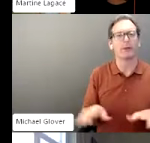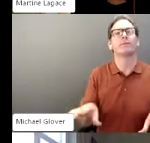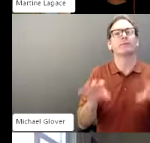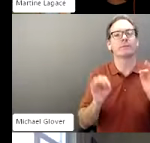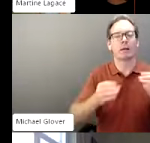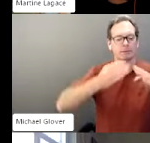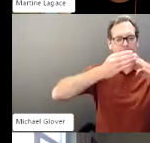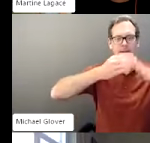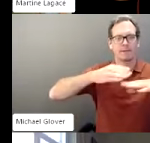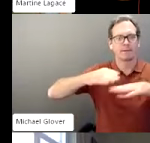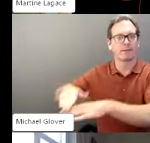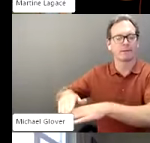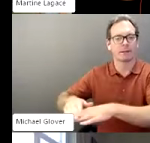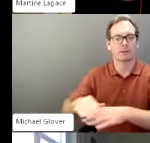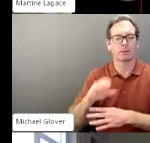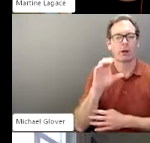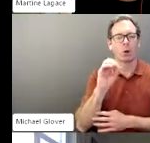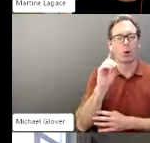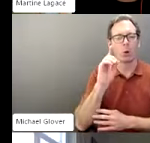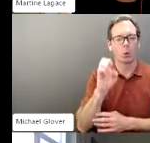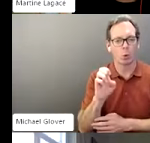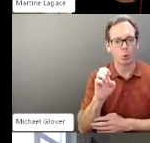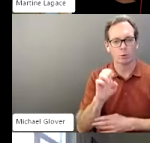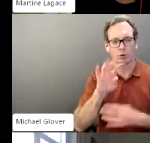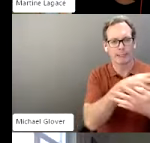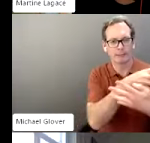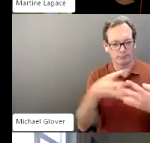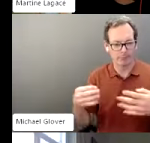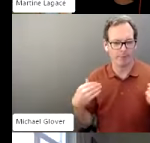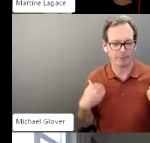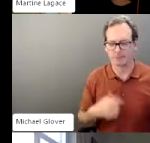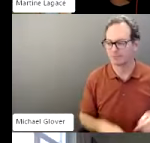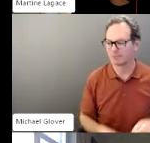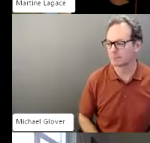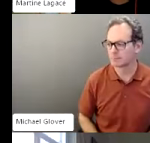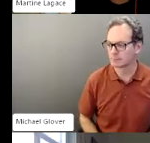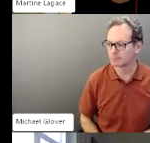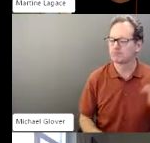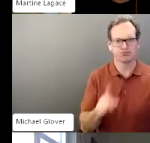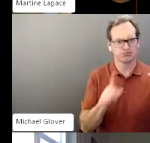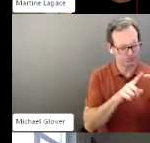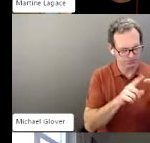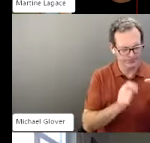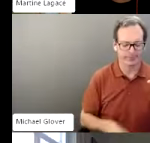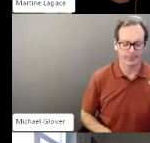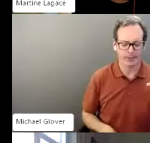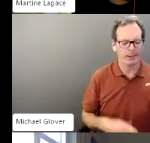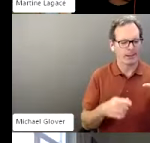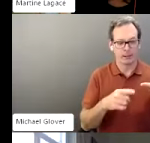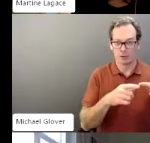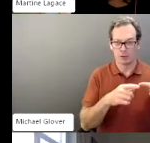and themes, and asking questions such as, is ageism exacerbated in these articles, or is it